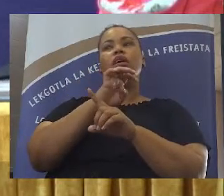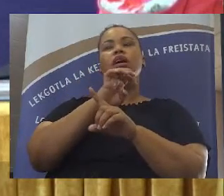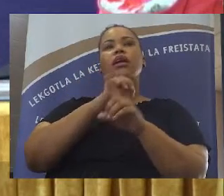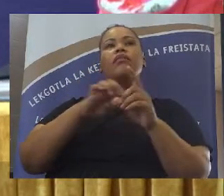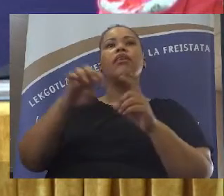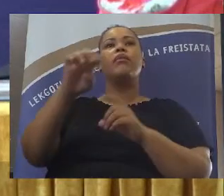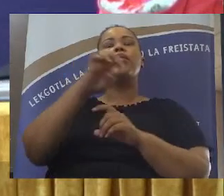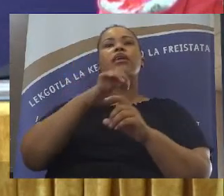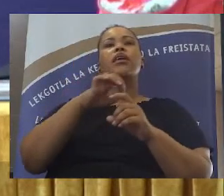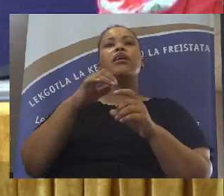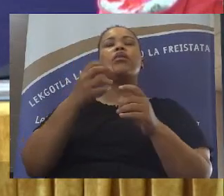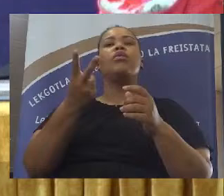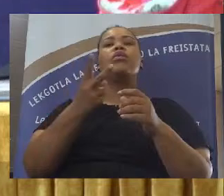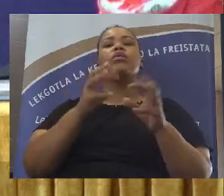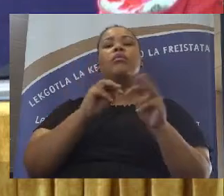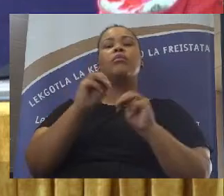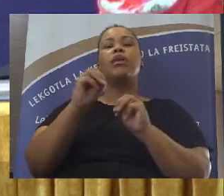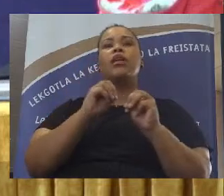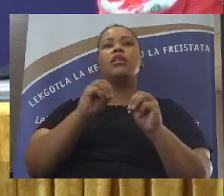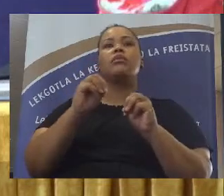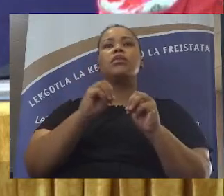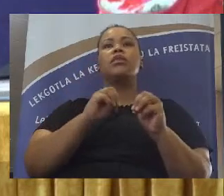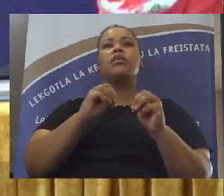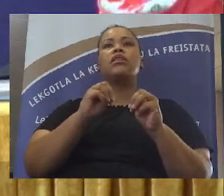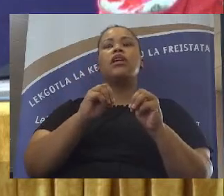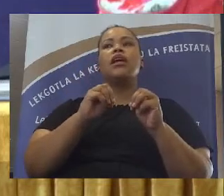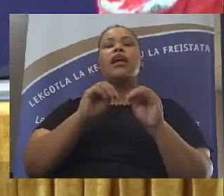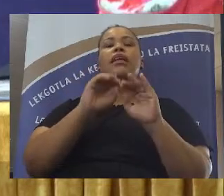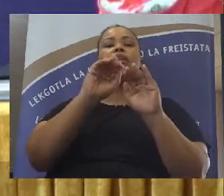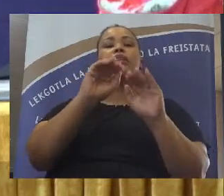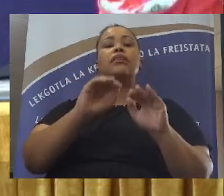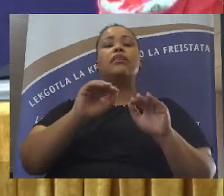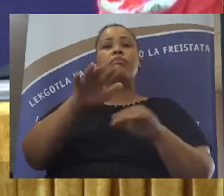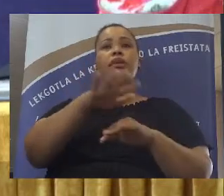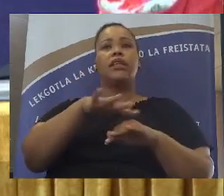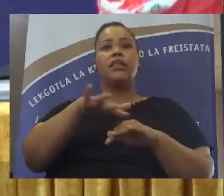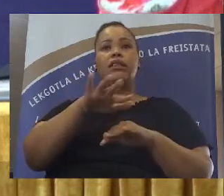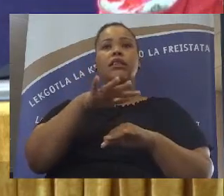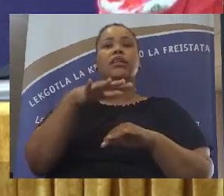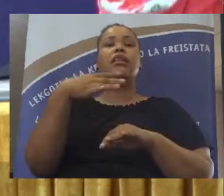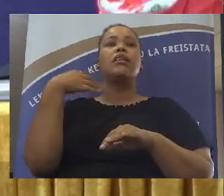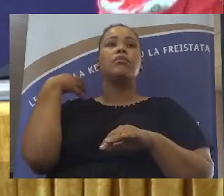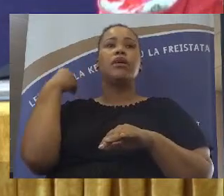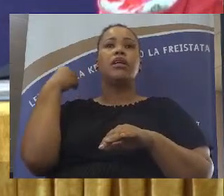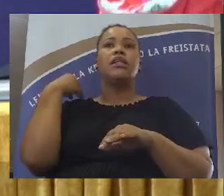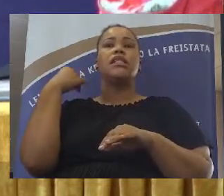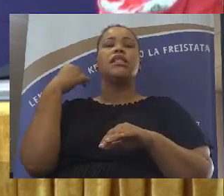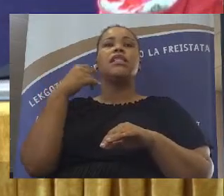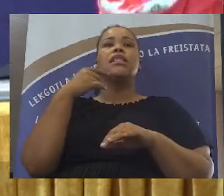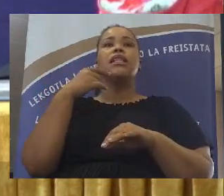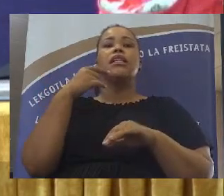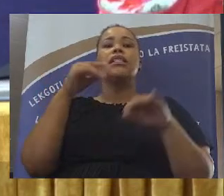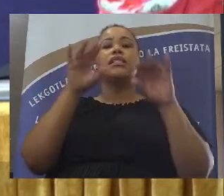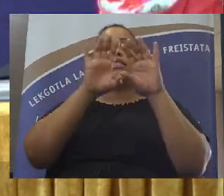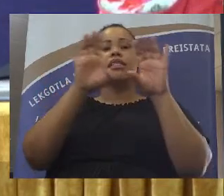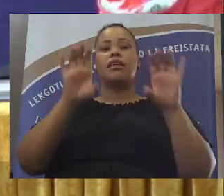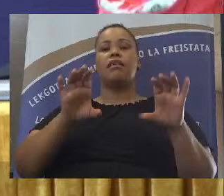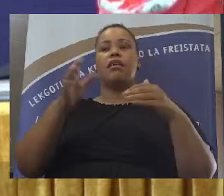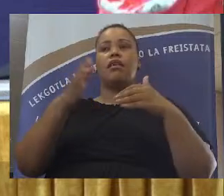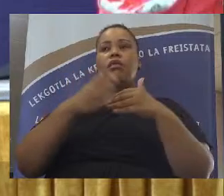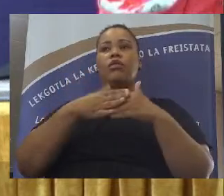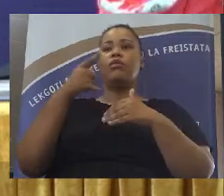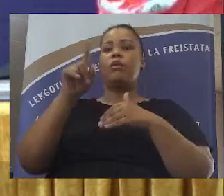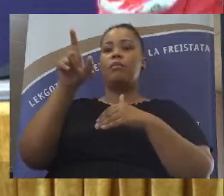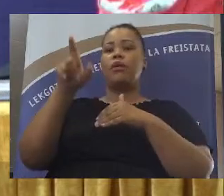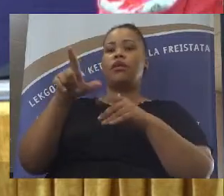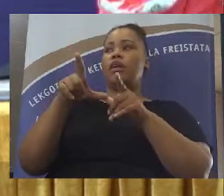management of and sustainable closure thereof, until the minister has issued a closure certificate to the holder in